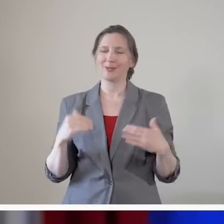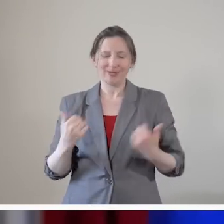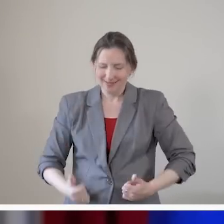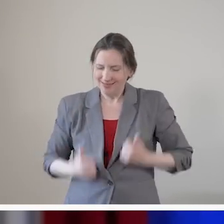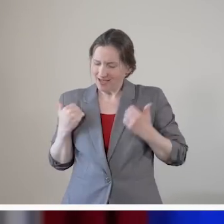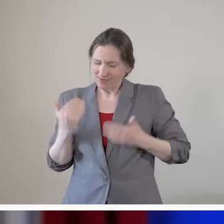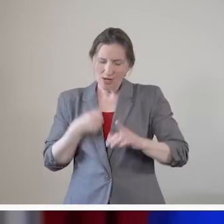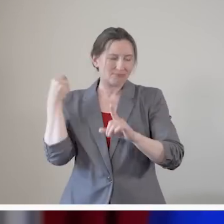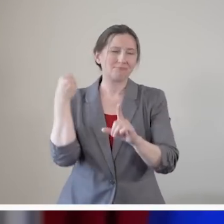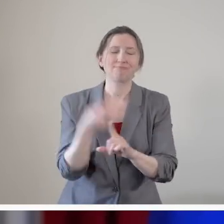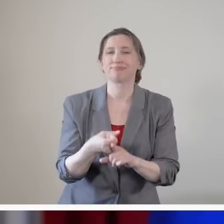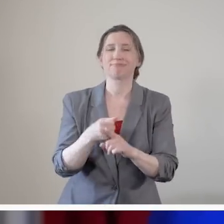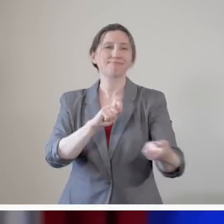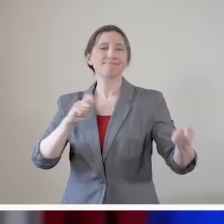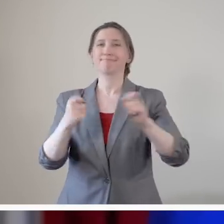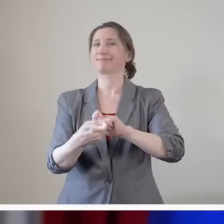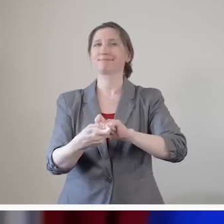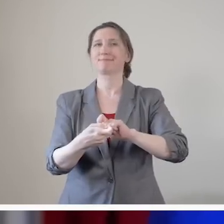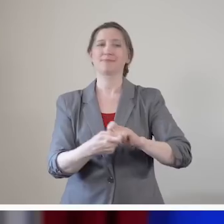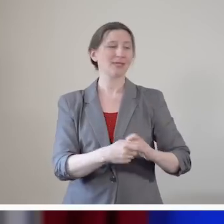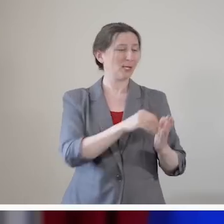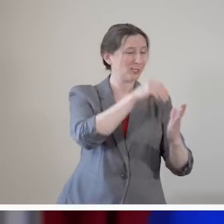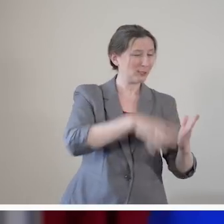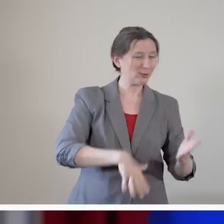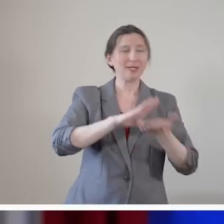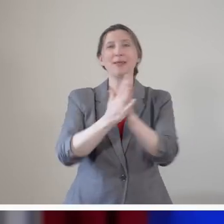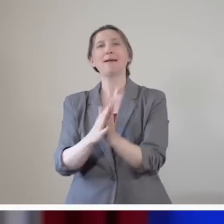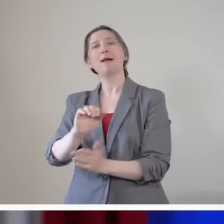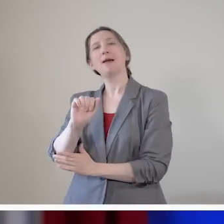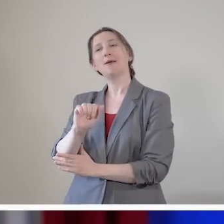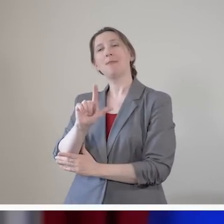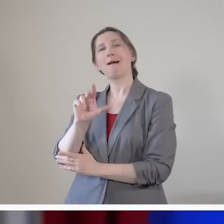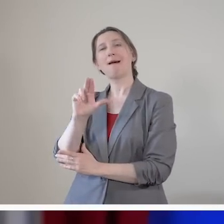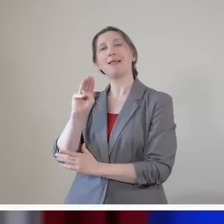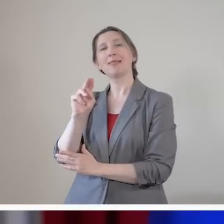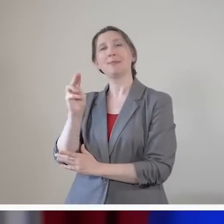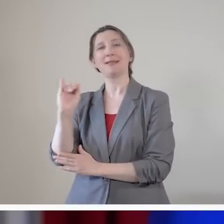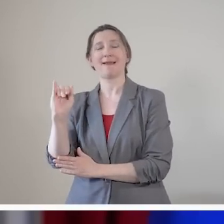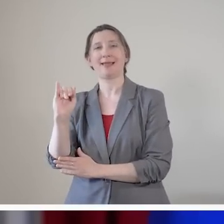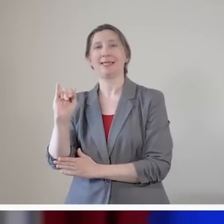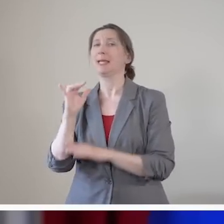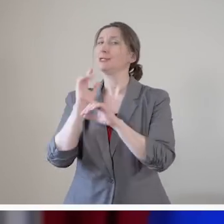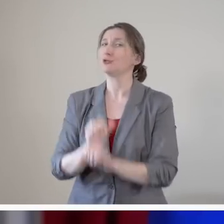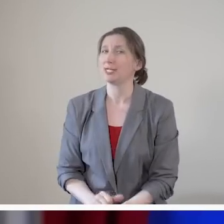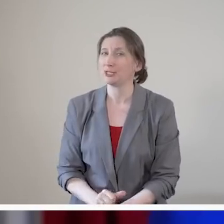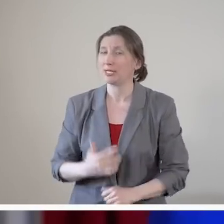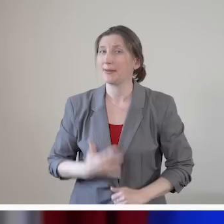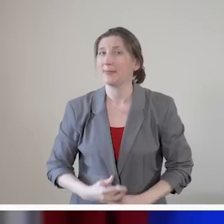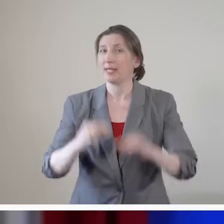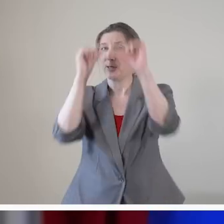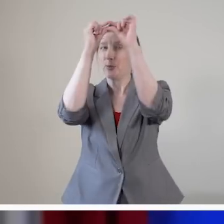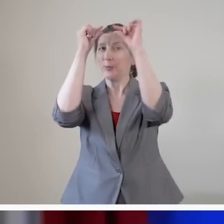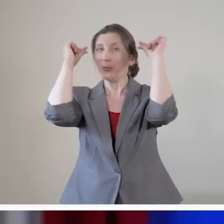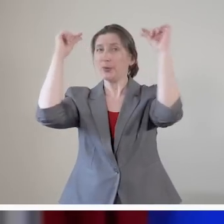important milestone, the moment when you transition from students to alumni. Tradition dictates that before degree conferral, candidates